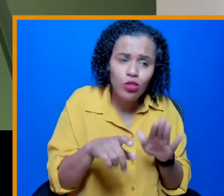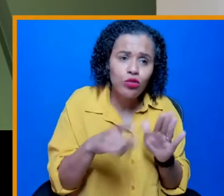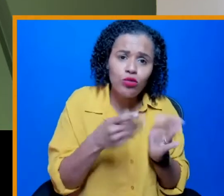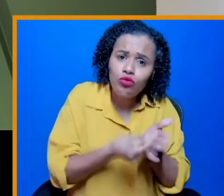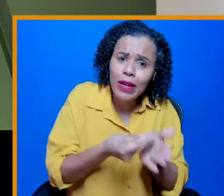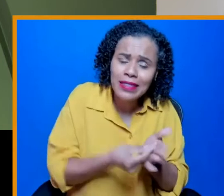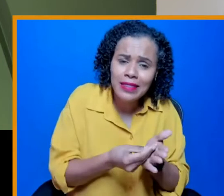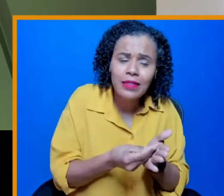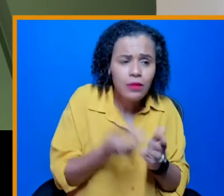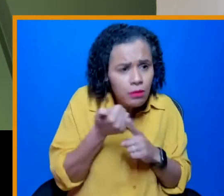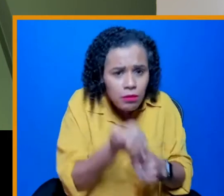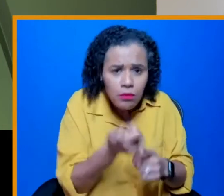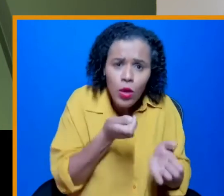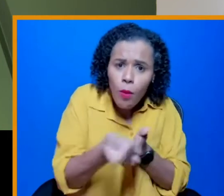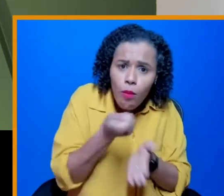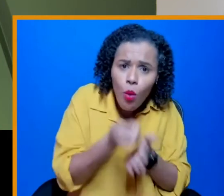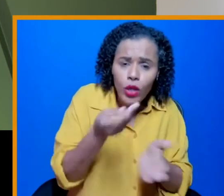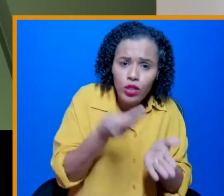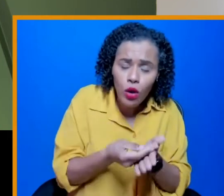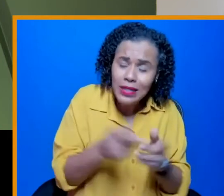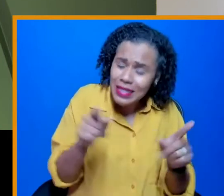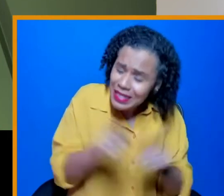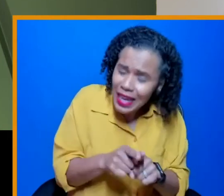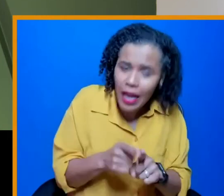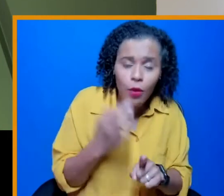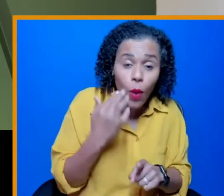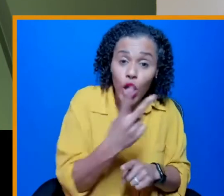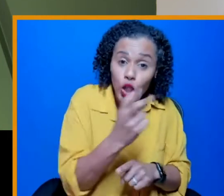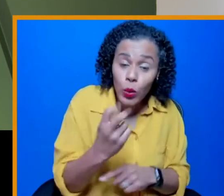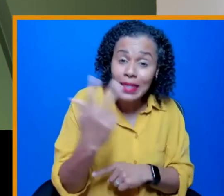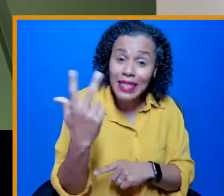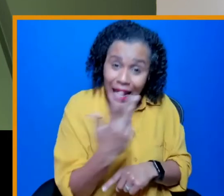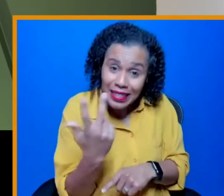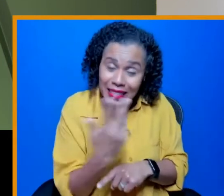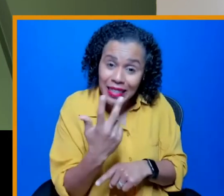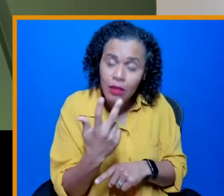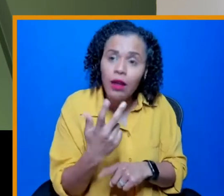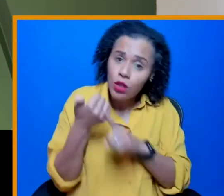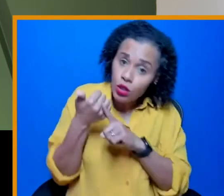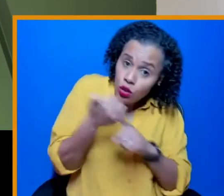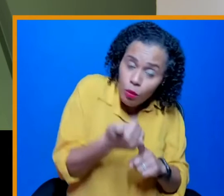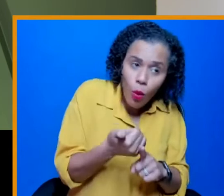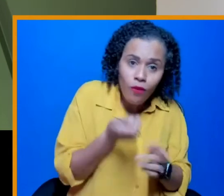the pre-2018 format of the support for mortgage interest schemes.